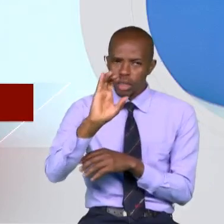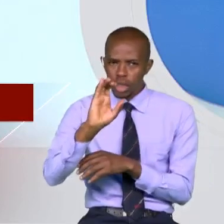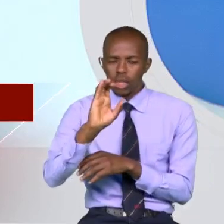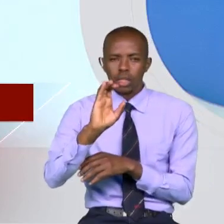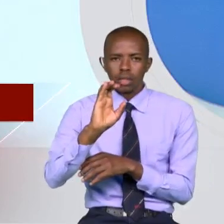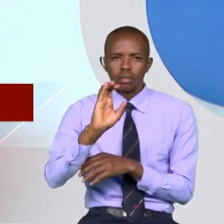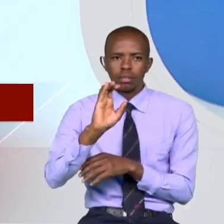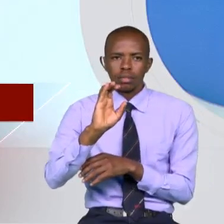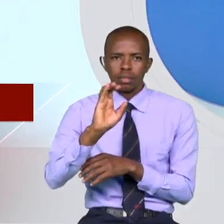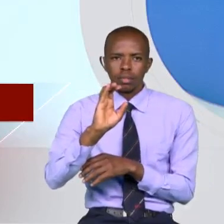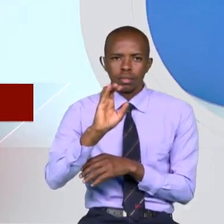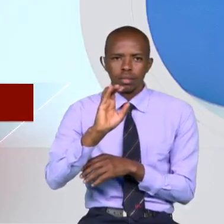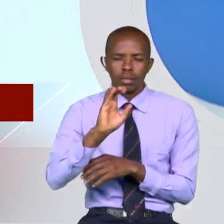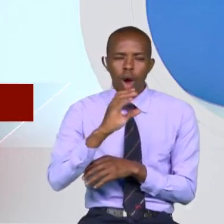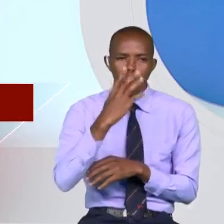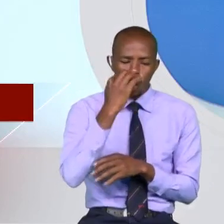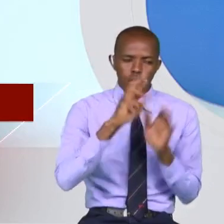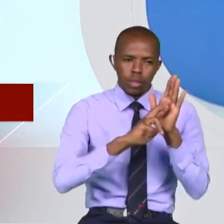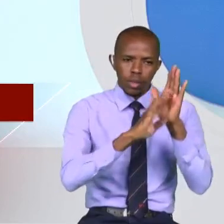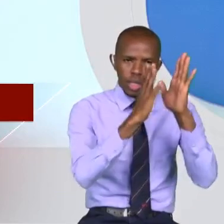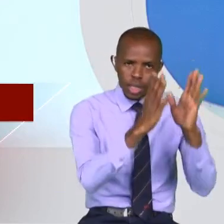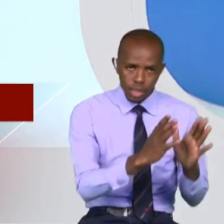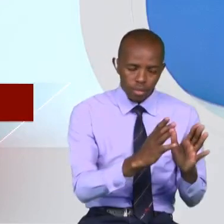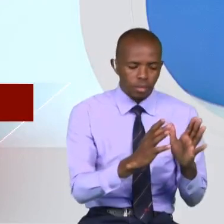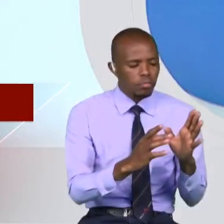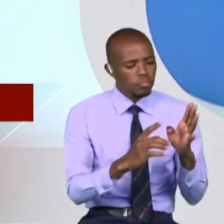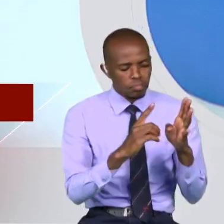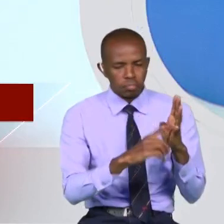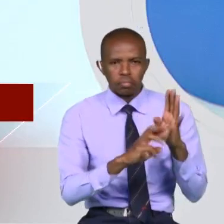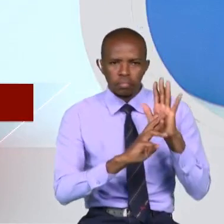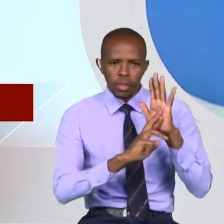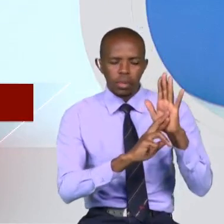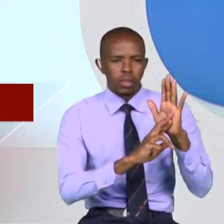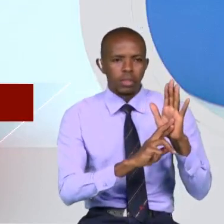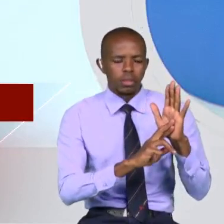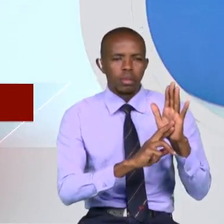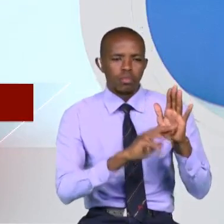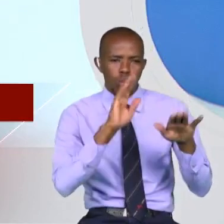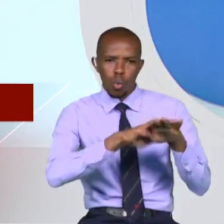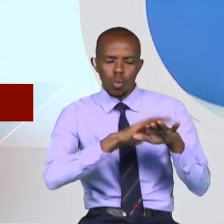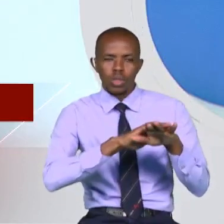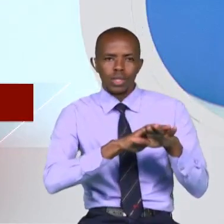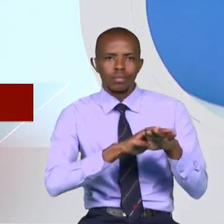representative from ODM and mm-hmm. so on. Mm-hmm. They presented a very valid case. The arguments.